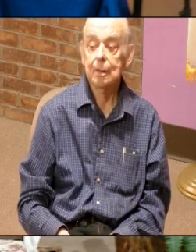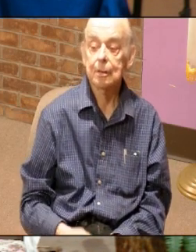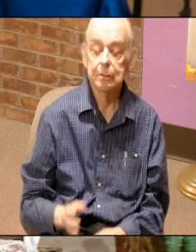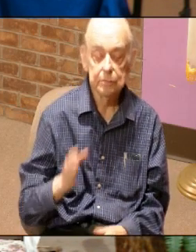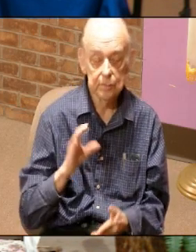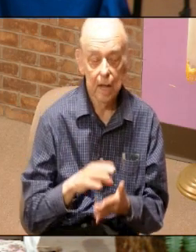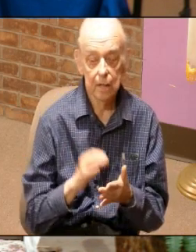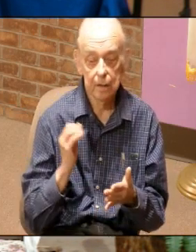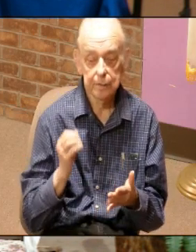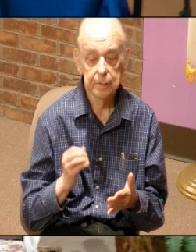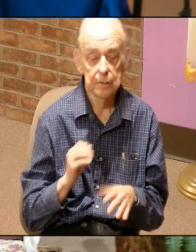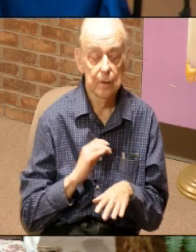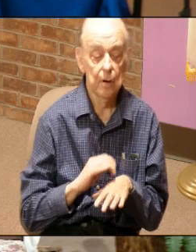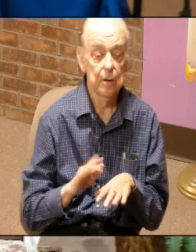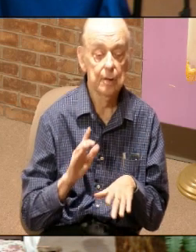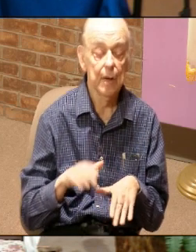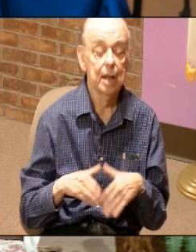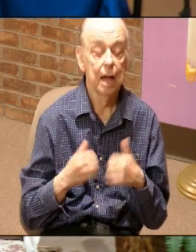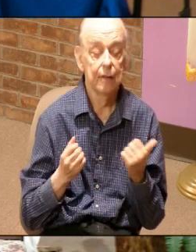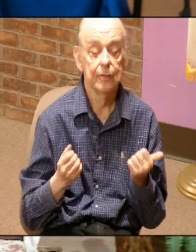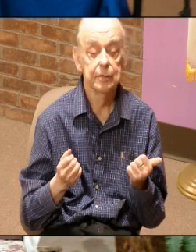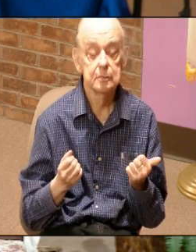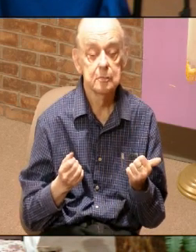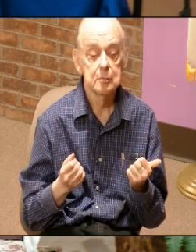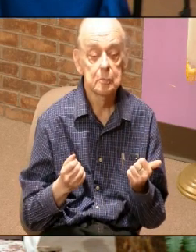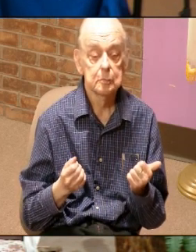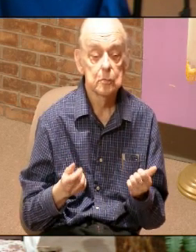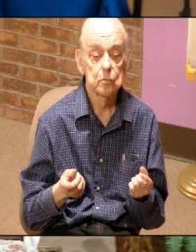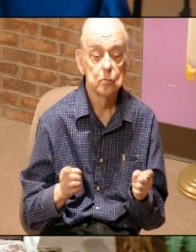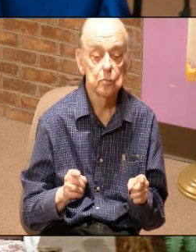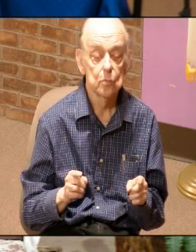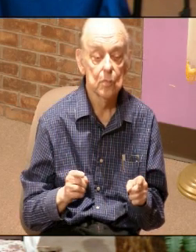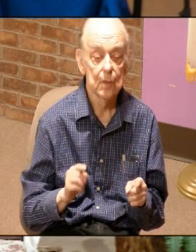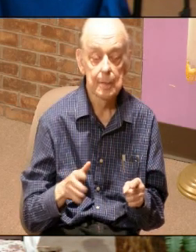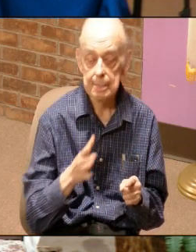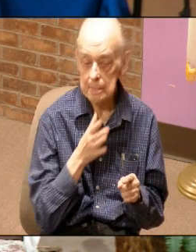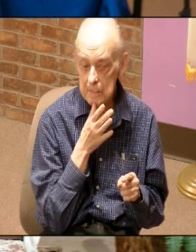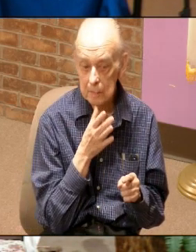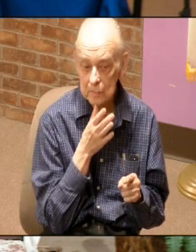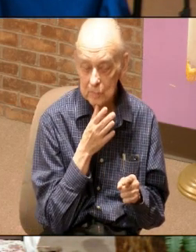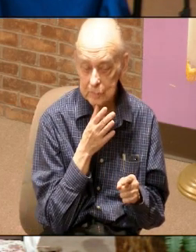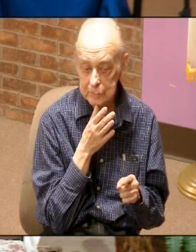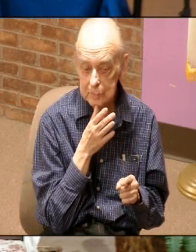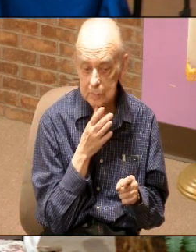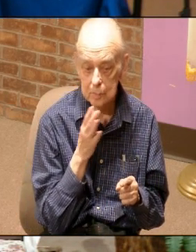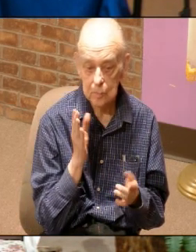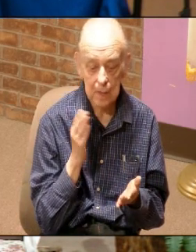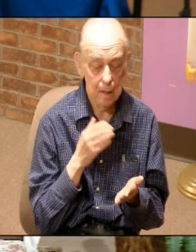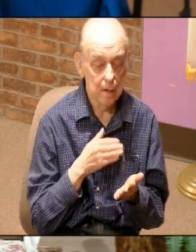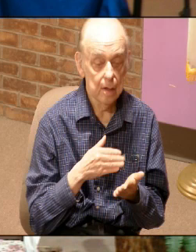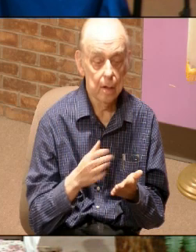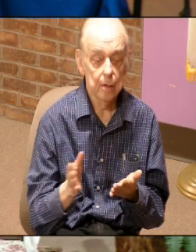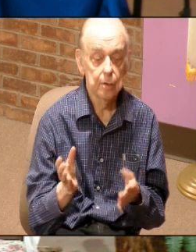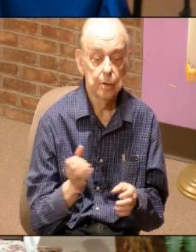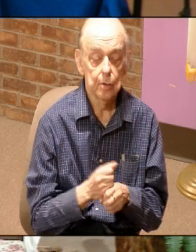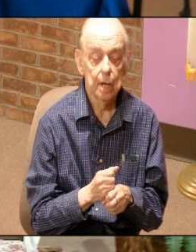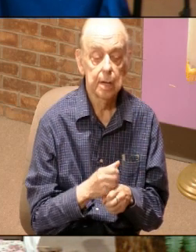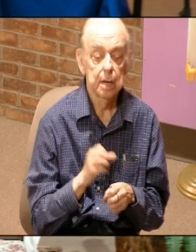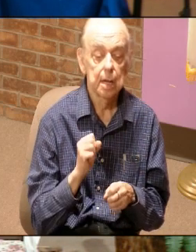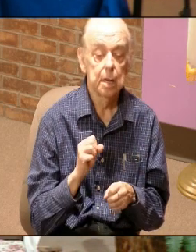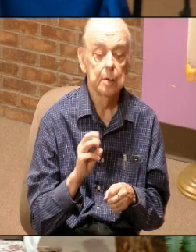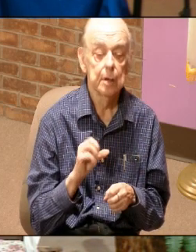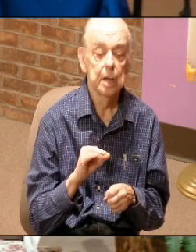I learned early in life that when your mother sent you out to get a switch,